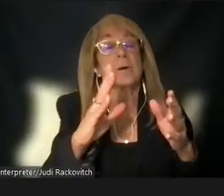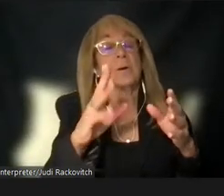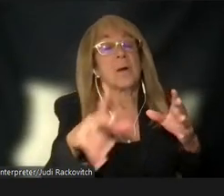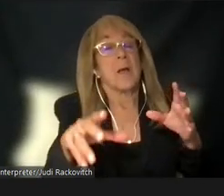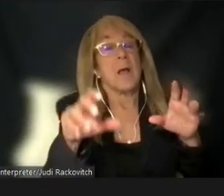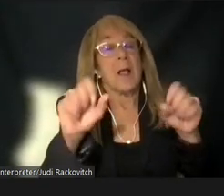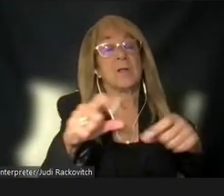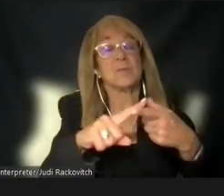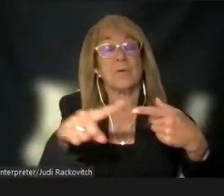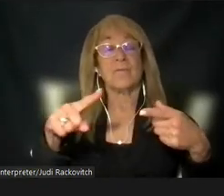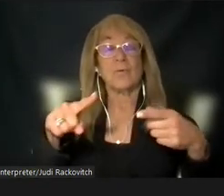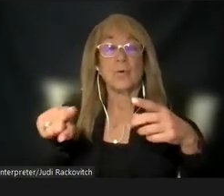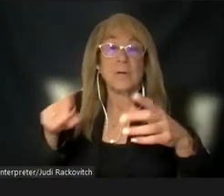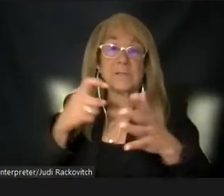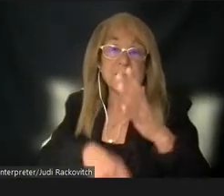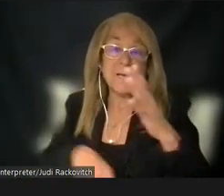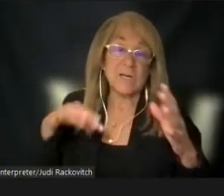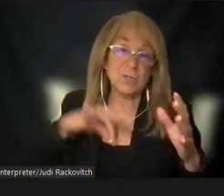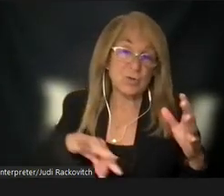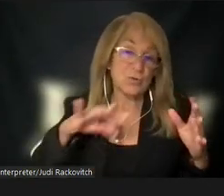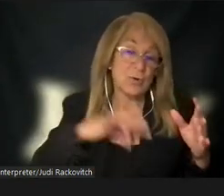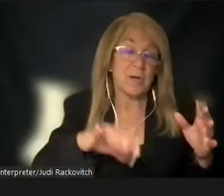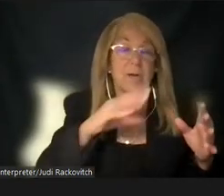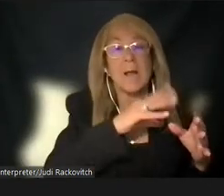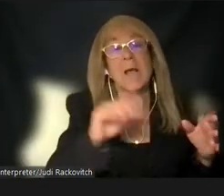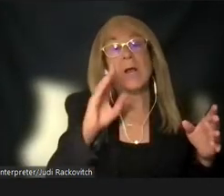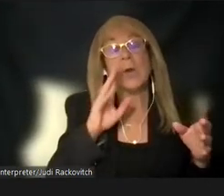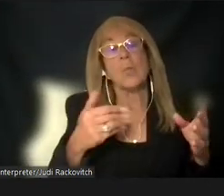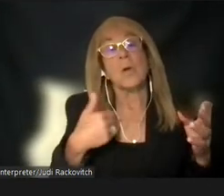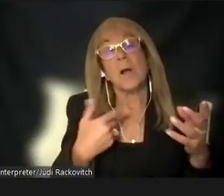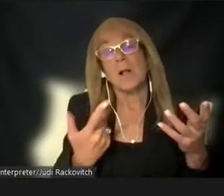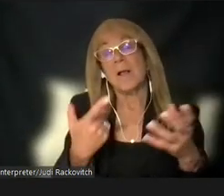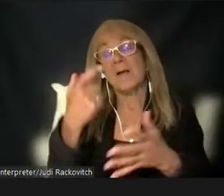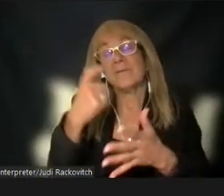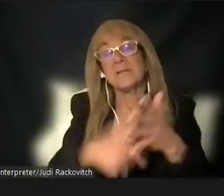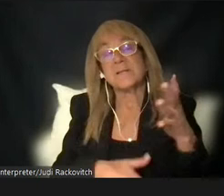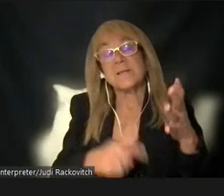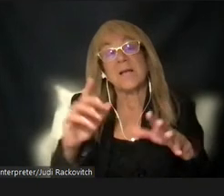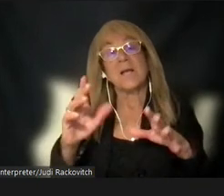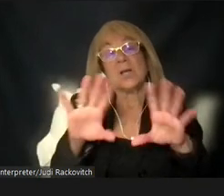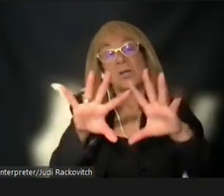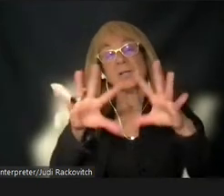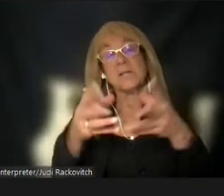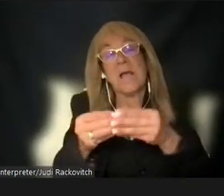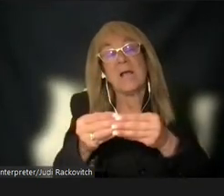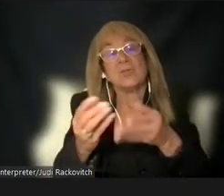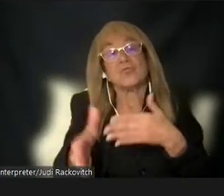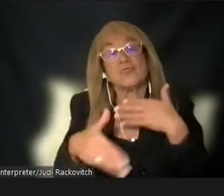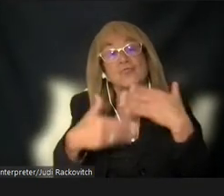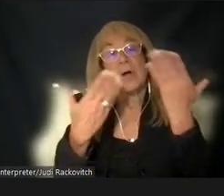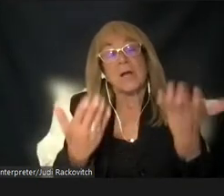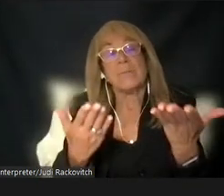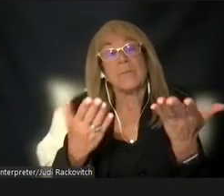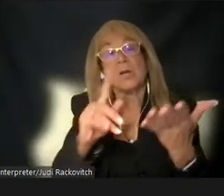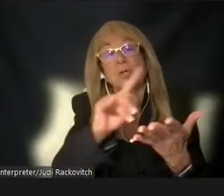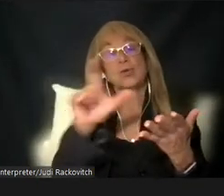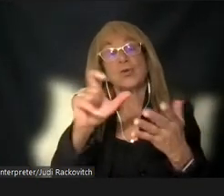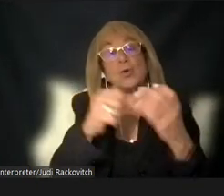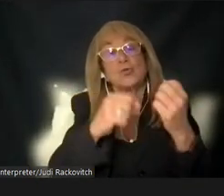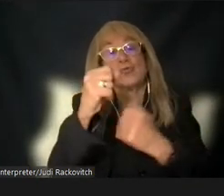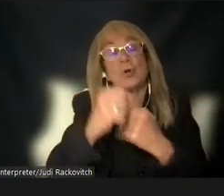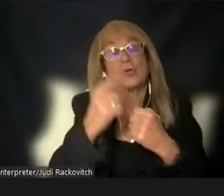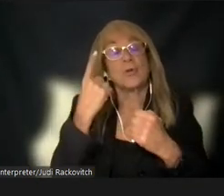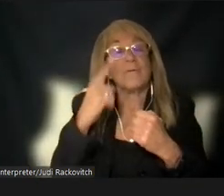Mobility Review Board that would be tasked with recommending to the TBTA Board the toll structure, including but not limited to a plan for credits,